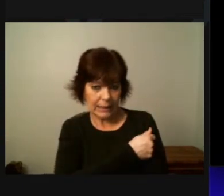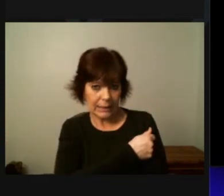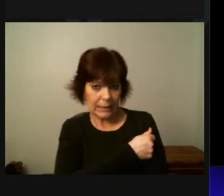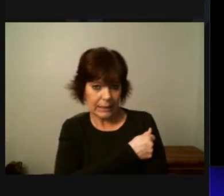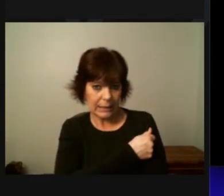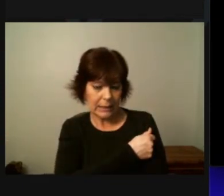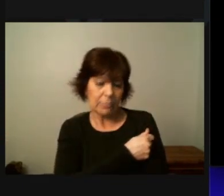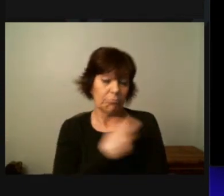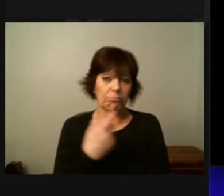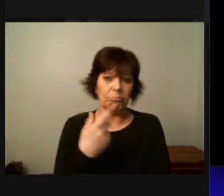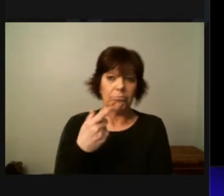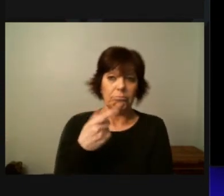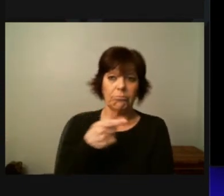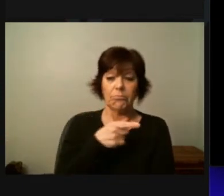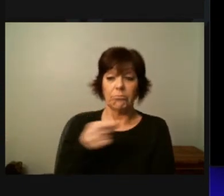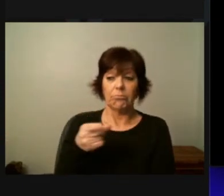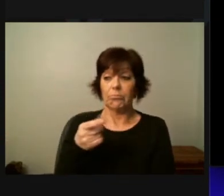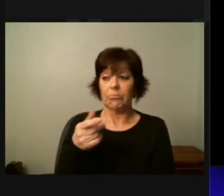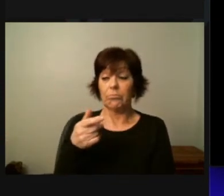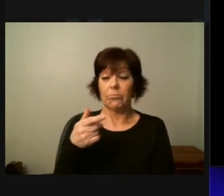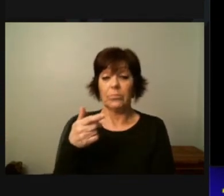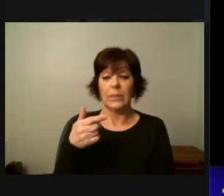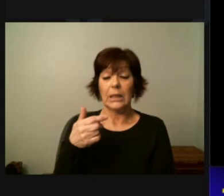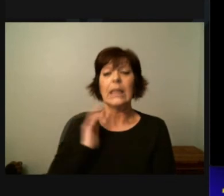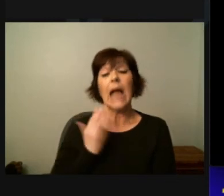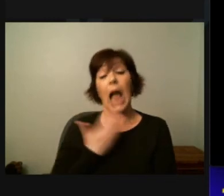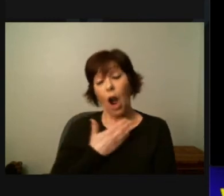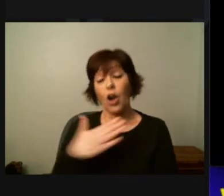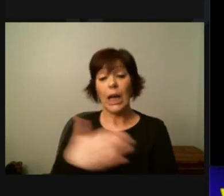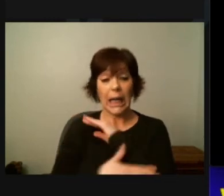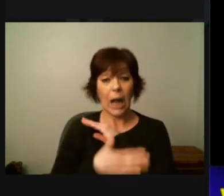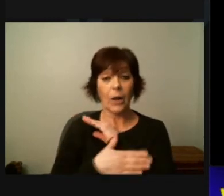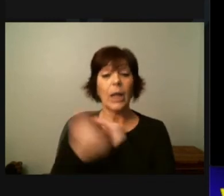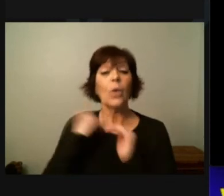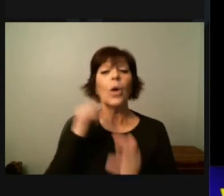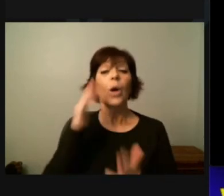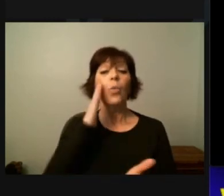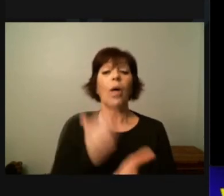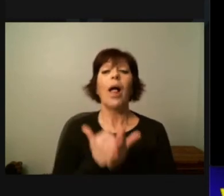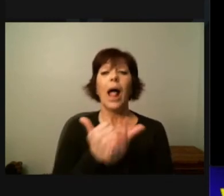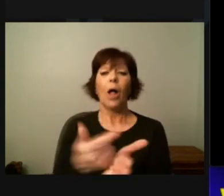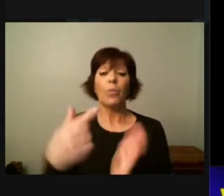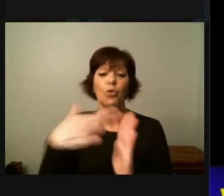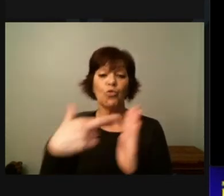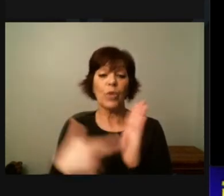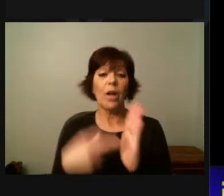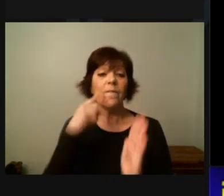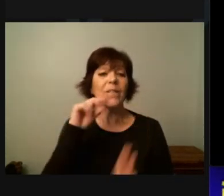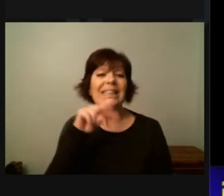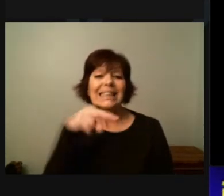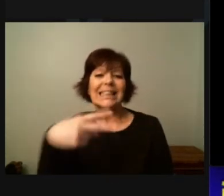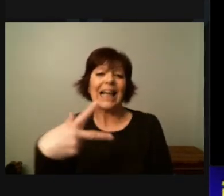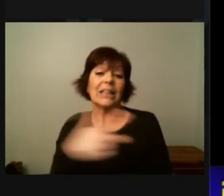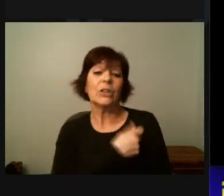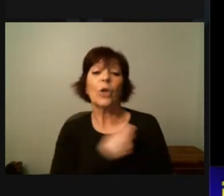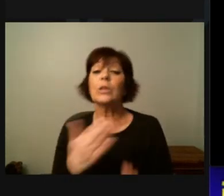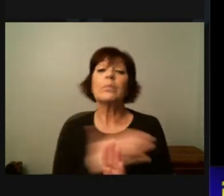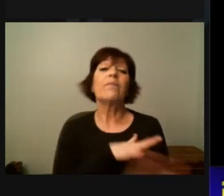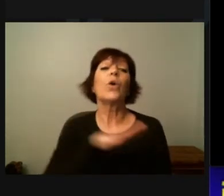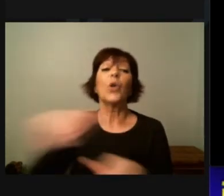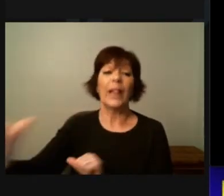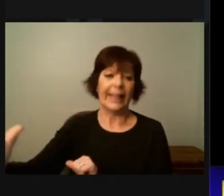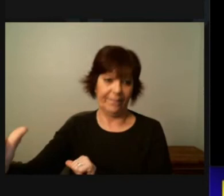would imagine that it might be the same in other counties, we will help you register for your second dose before you even